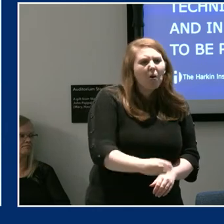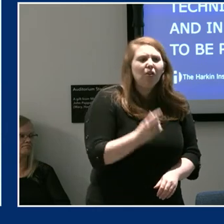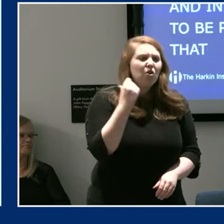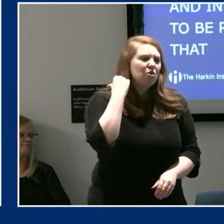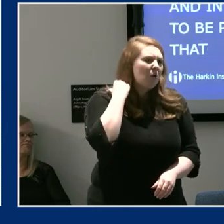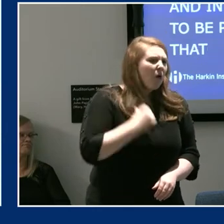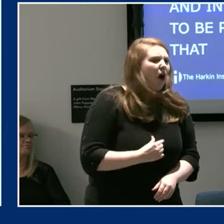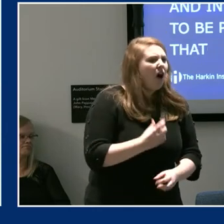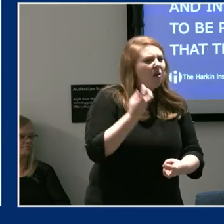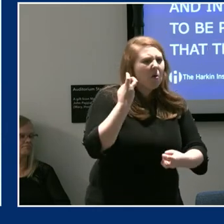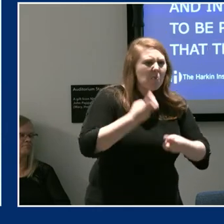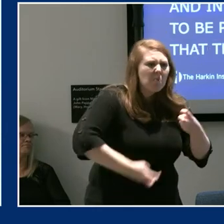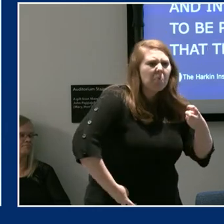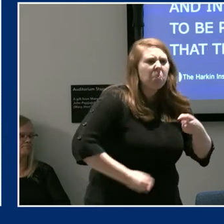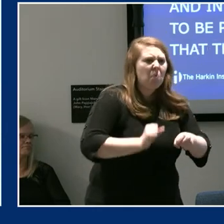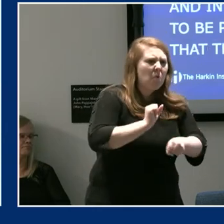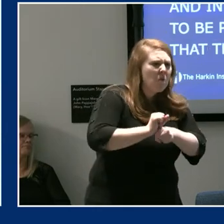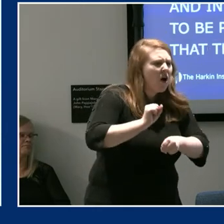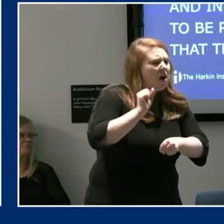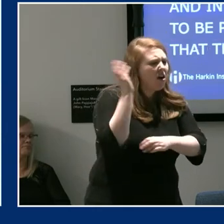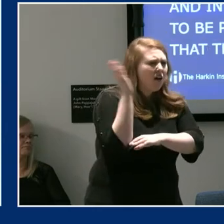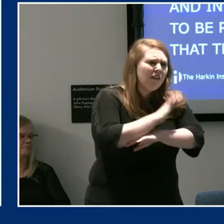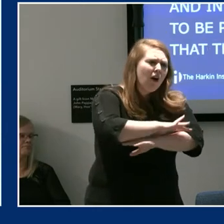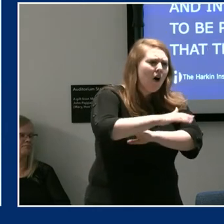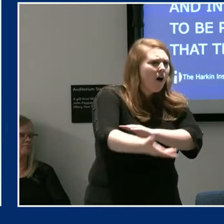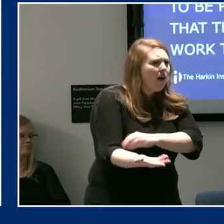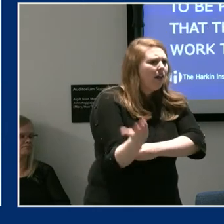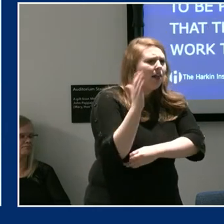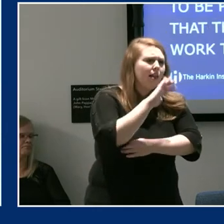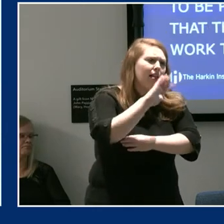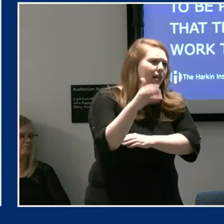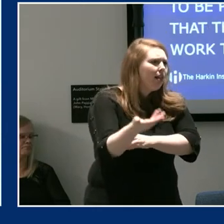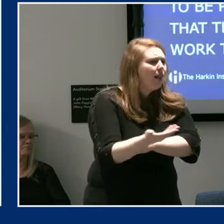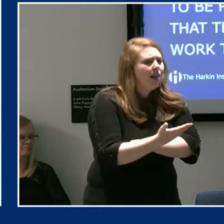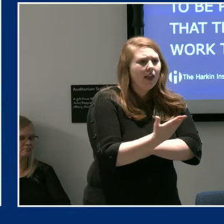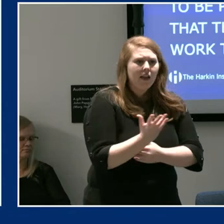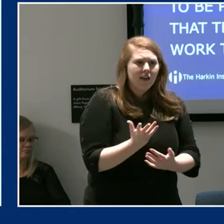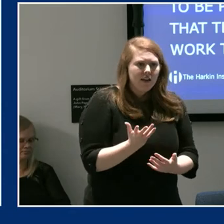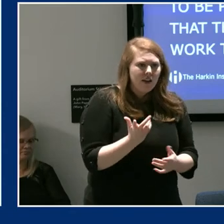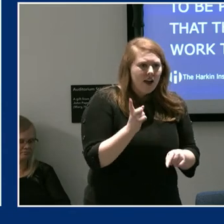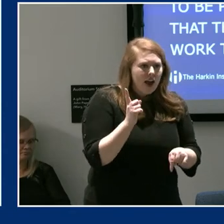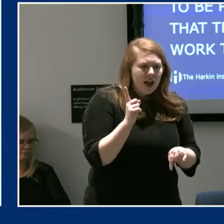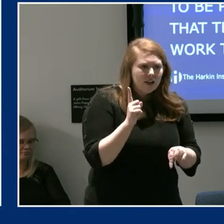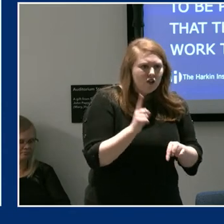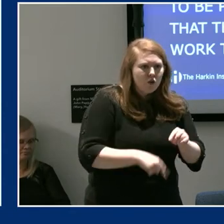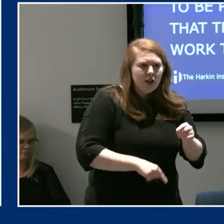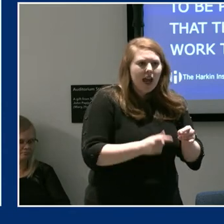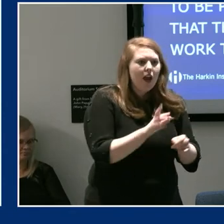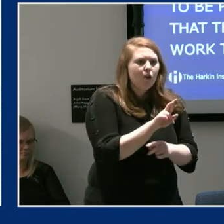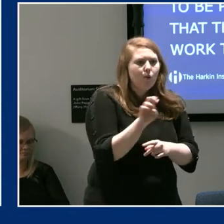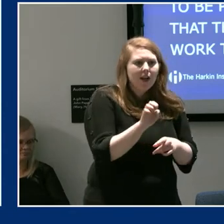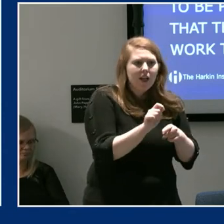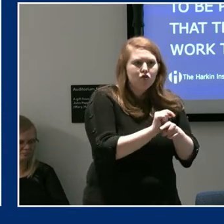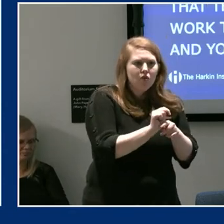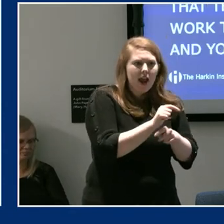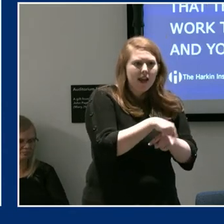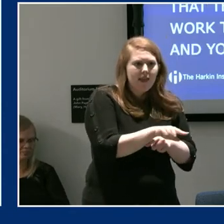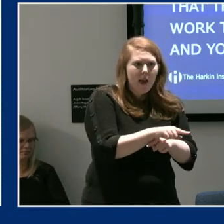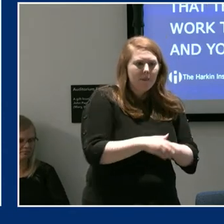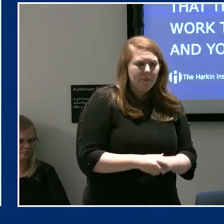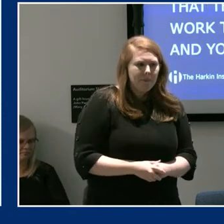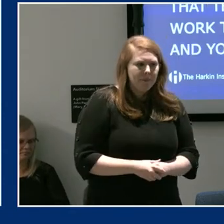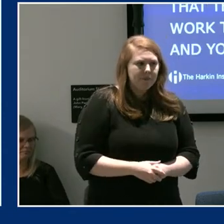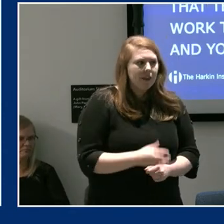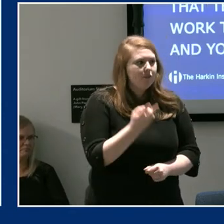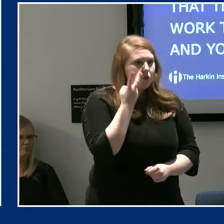work that you can imagine day in and day out. And you're not going to retrain people like that. If you look at these numbers that